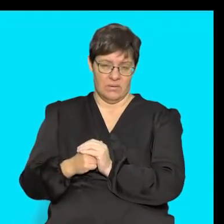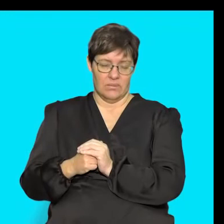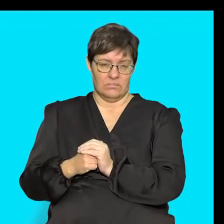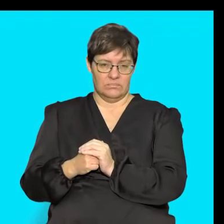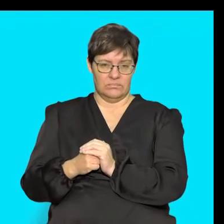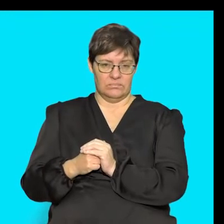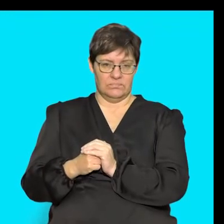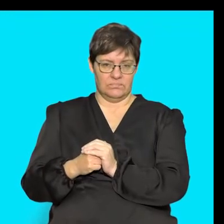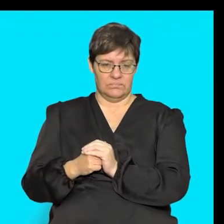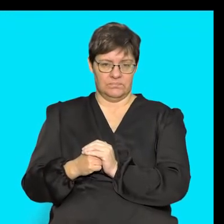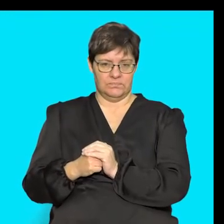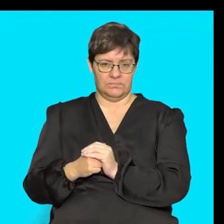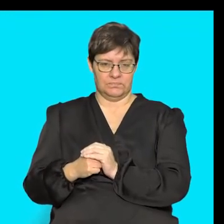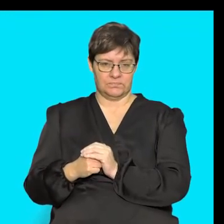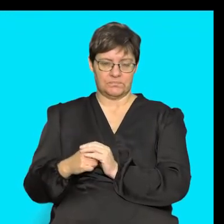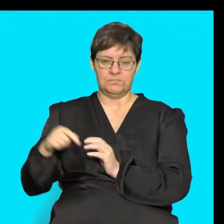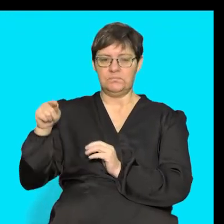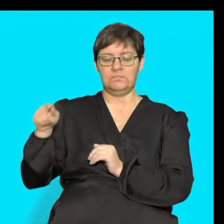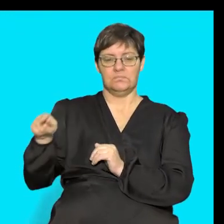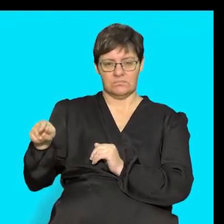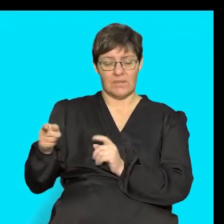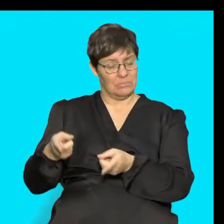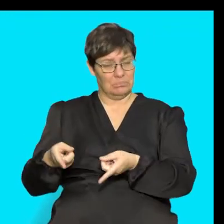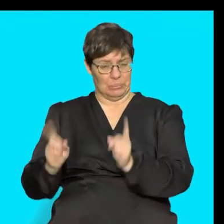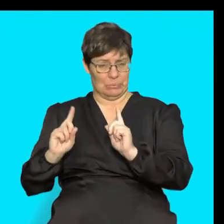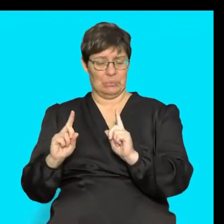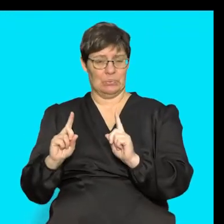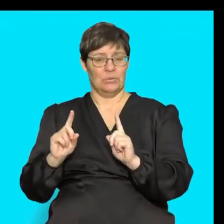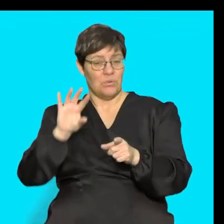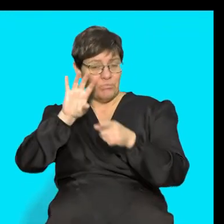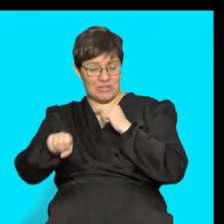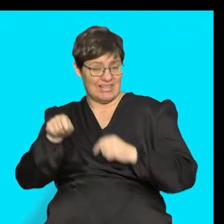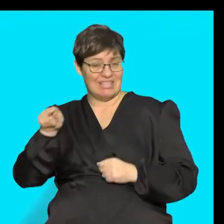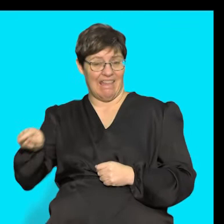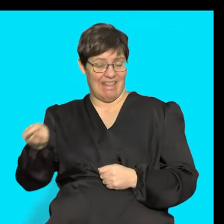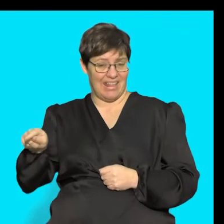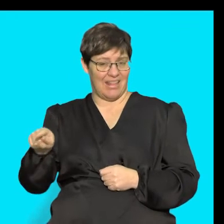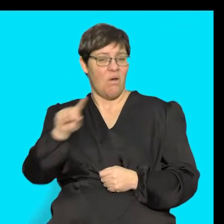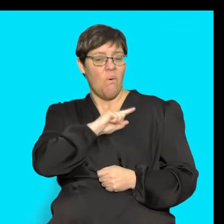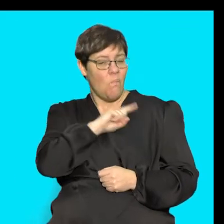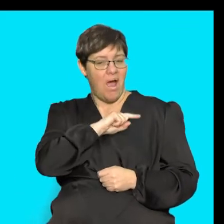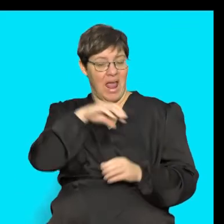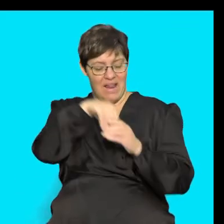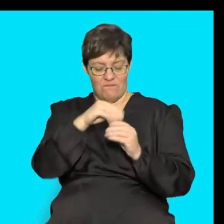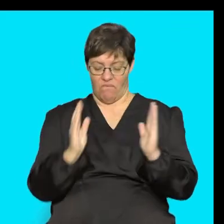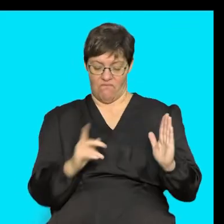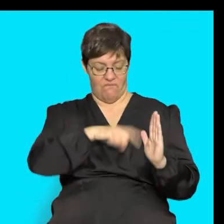So let's look at the extrapolation. It can be dangerous, okay, or not